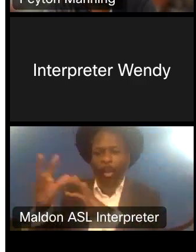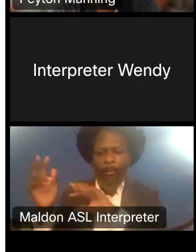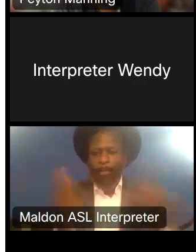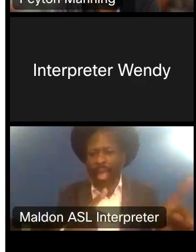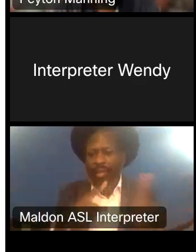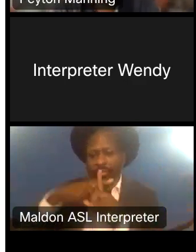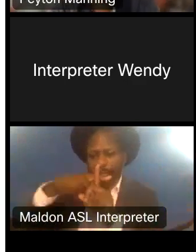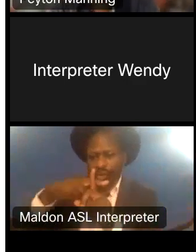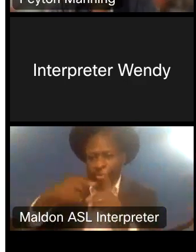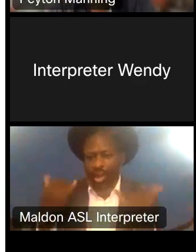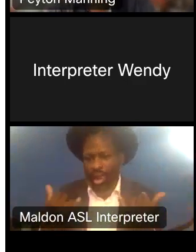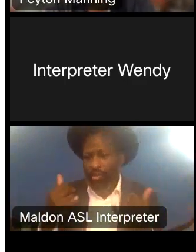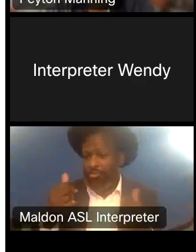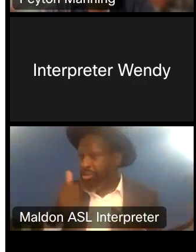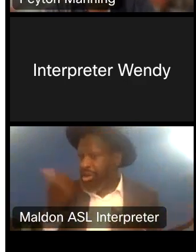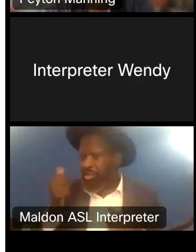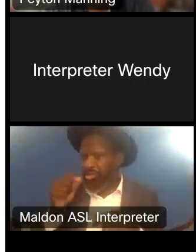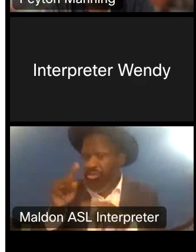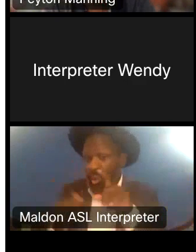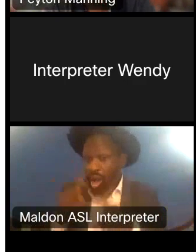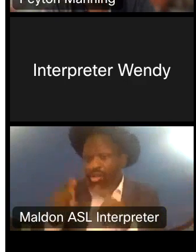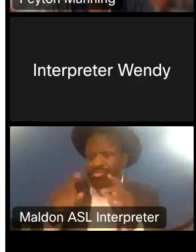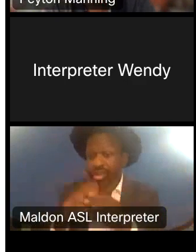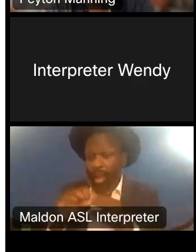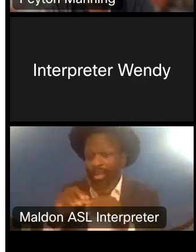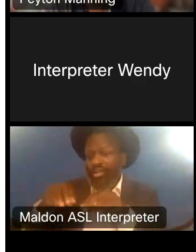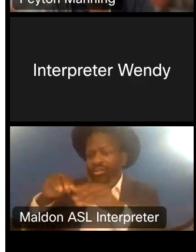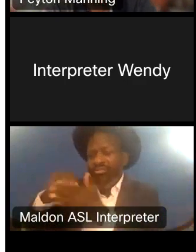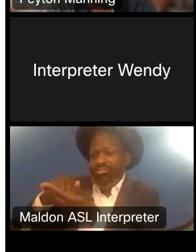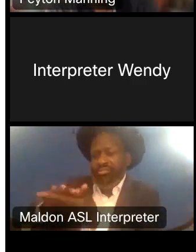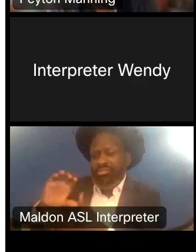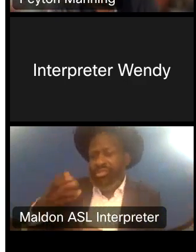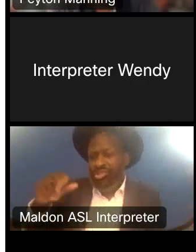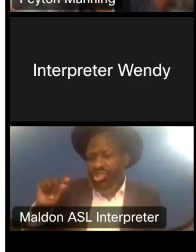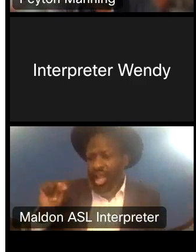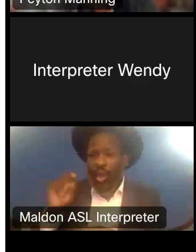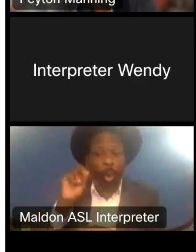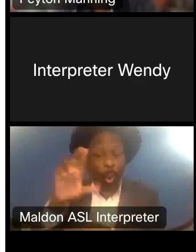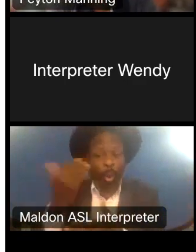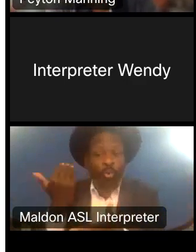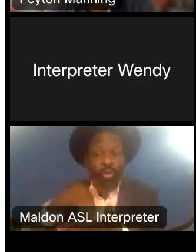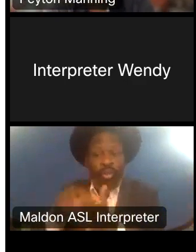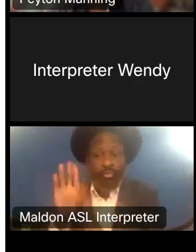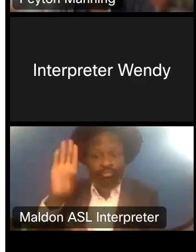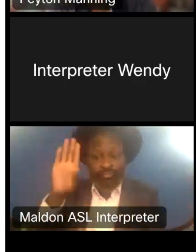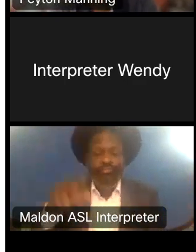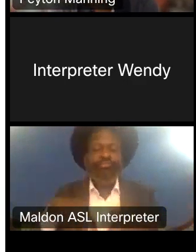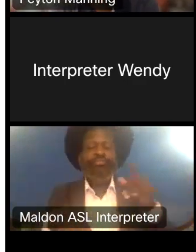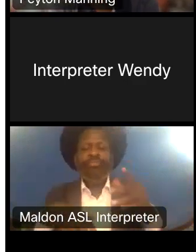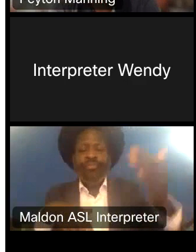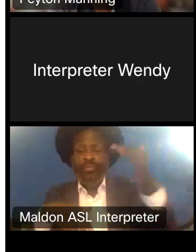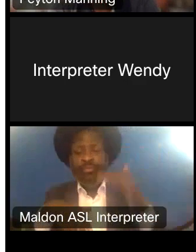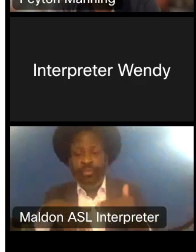raise your hand or put them in the Q&A box. Okay, Jamie, next in the Q&A section is, will this trail connect through Ivy City?